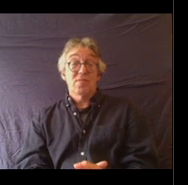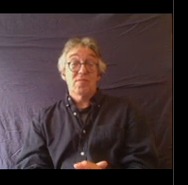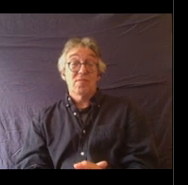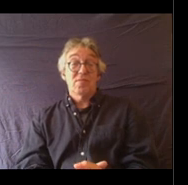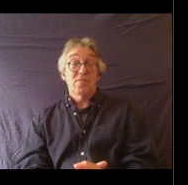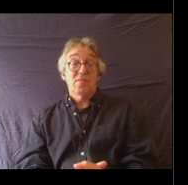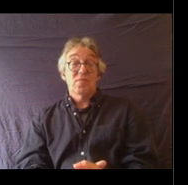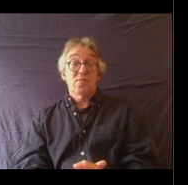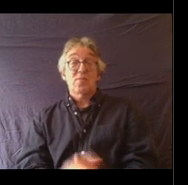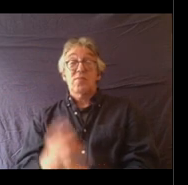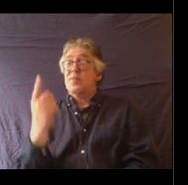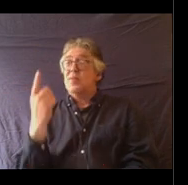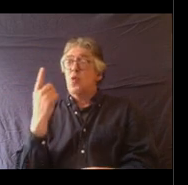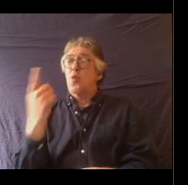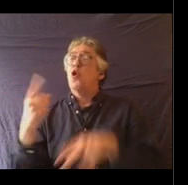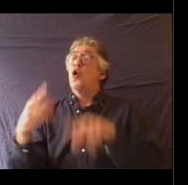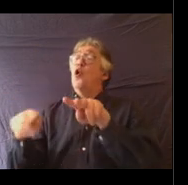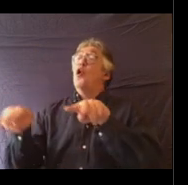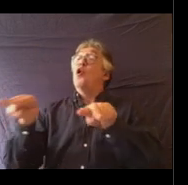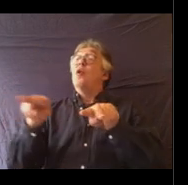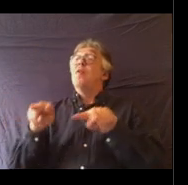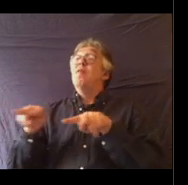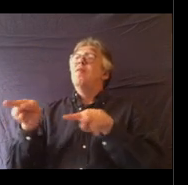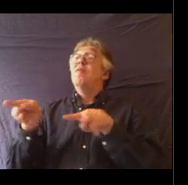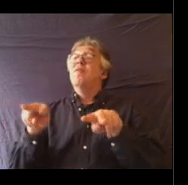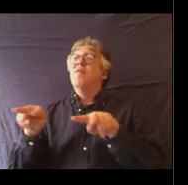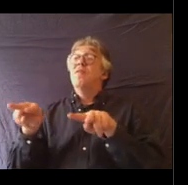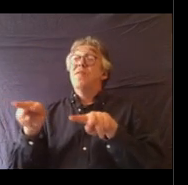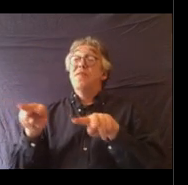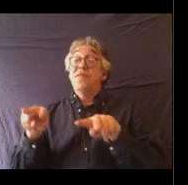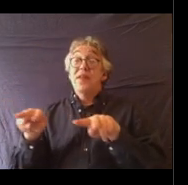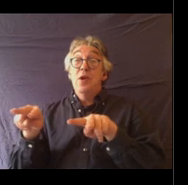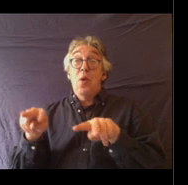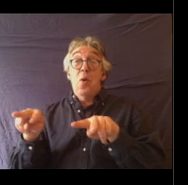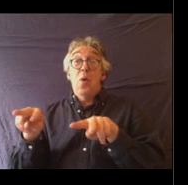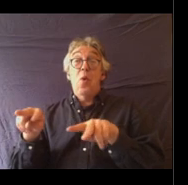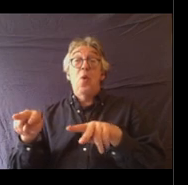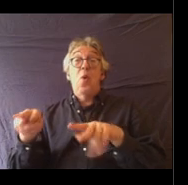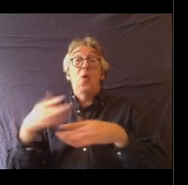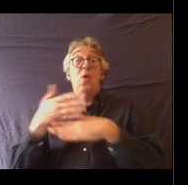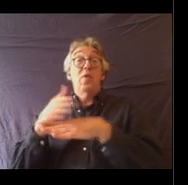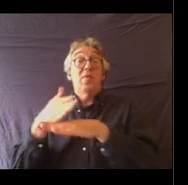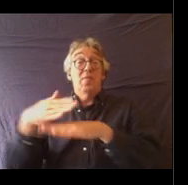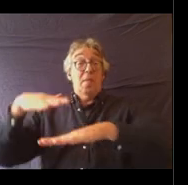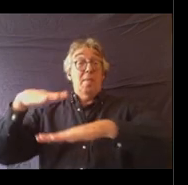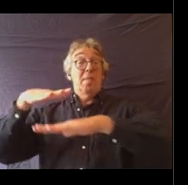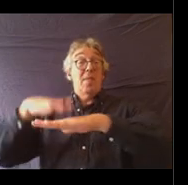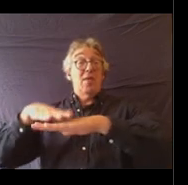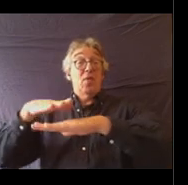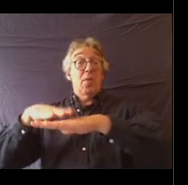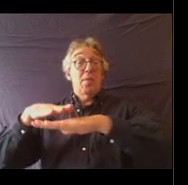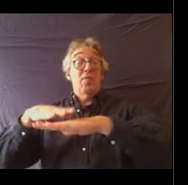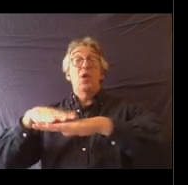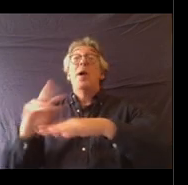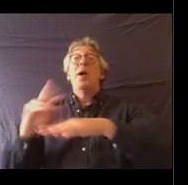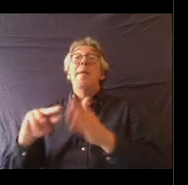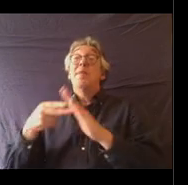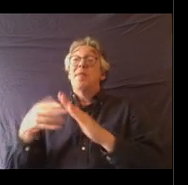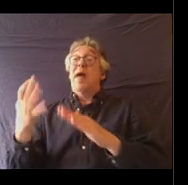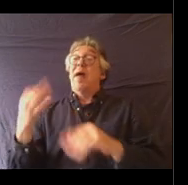one of the major key elements is the principal purpose. So we consider a VSP if it really has as one of its